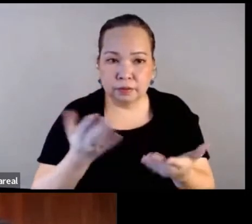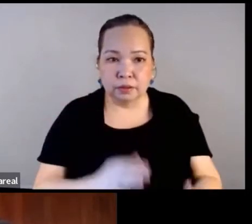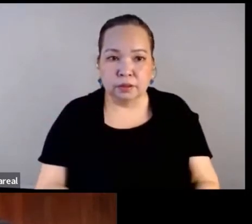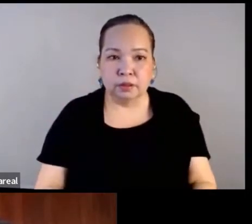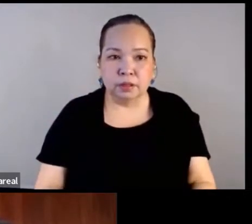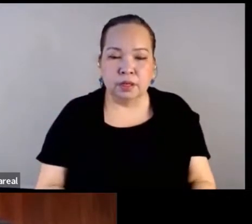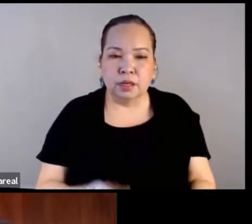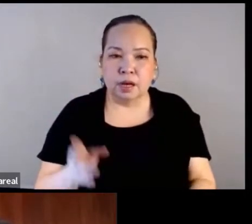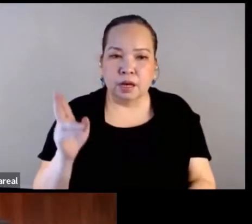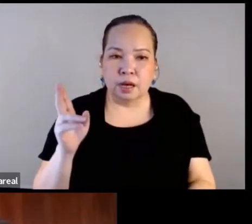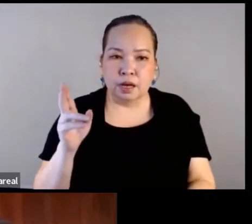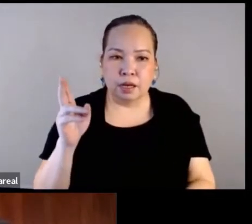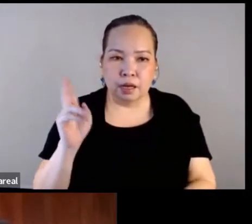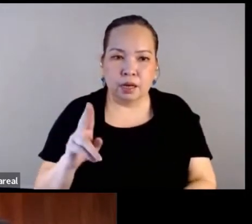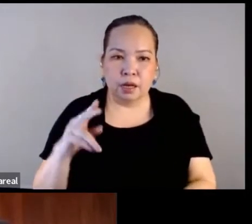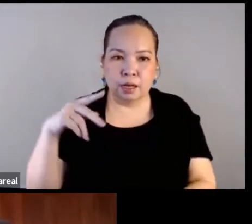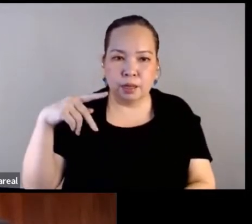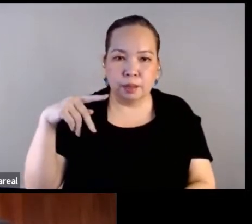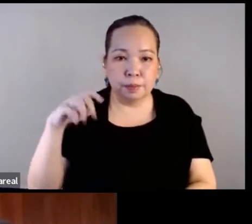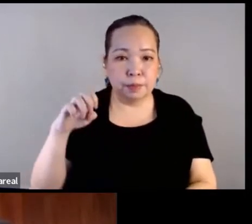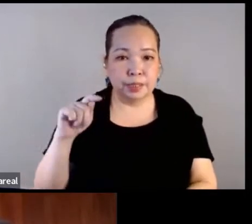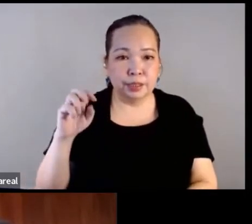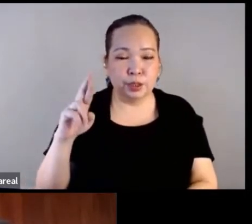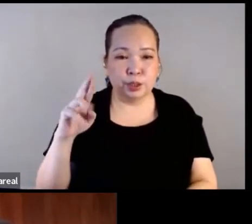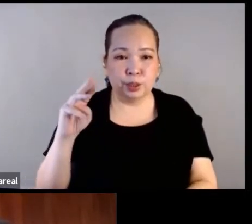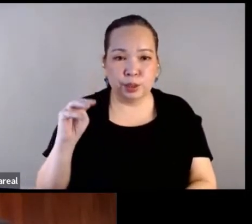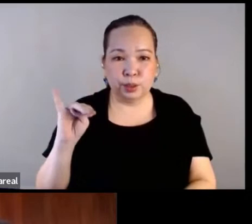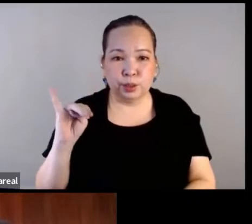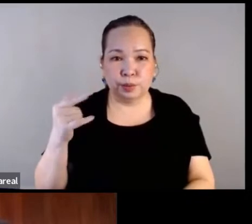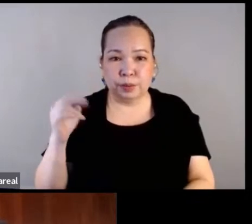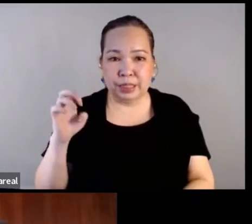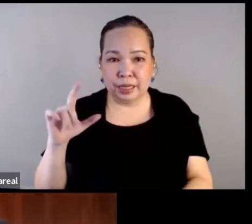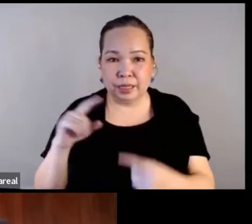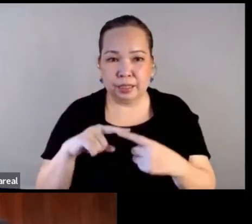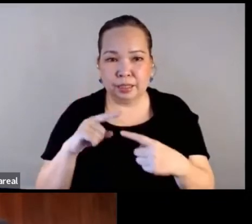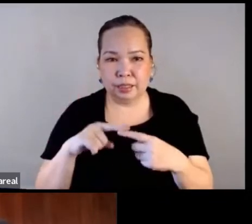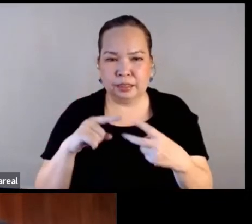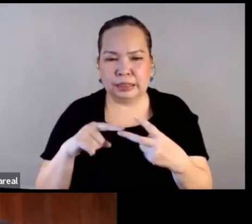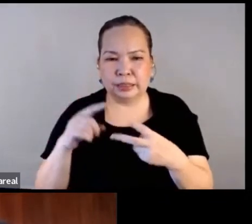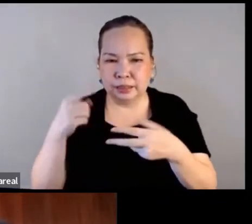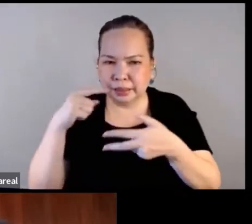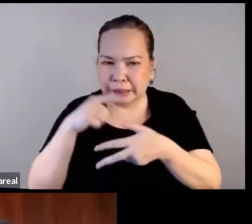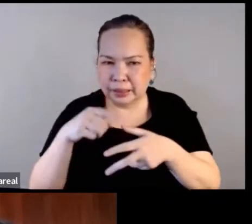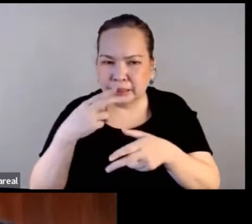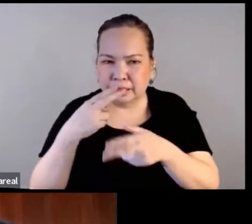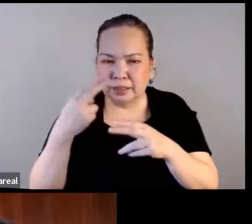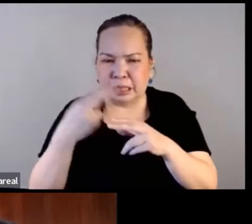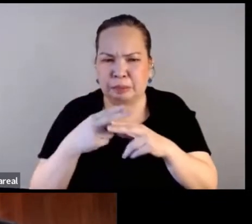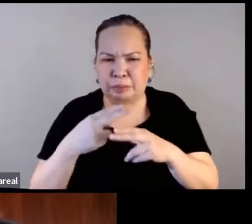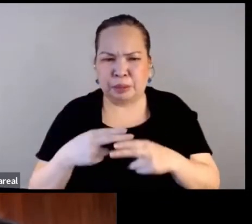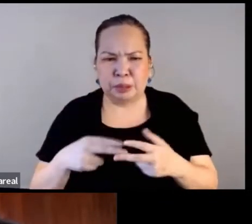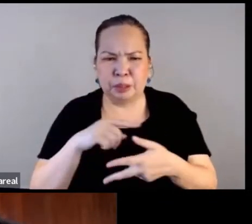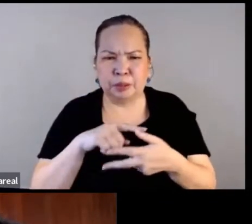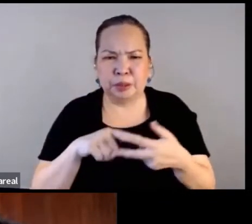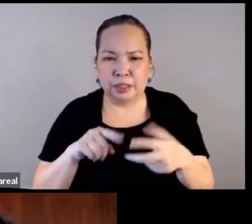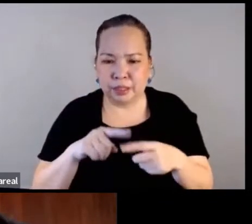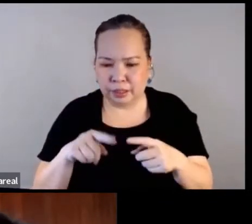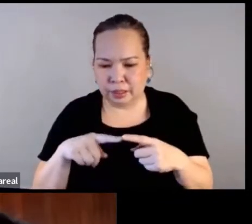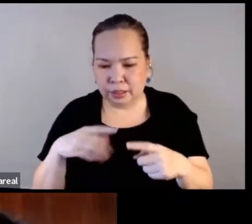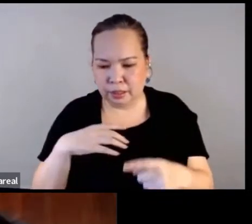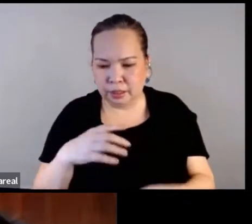the Honorable Peter Miguel, Honorable Mohammed Paglas Jr., Honorable Bonifacio Bosita, Honorable